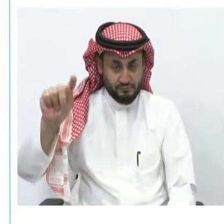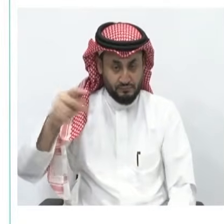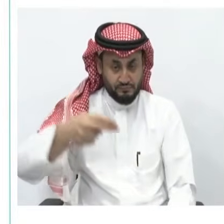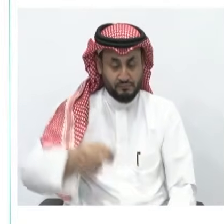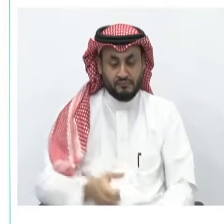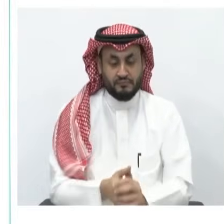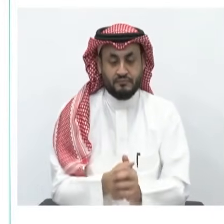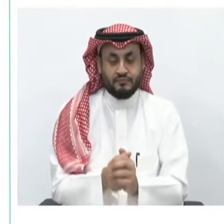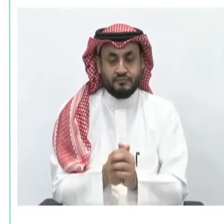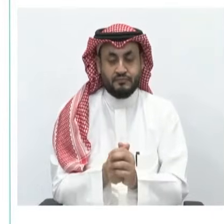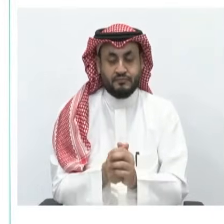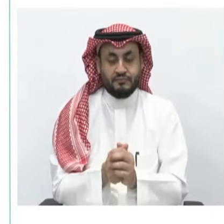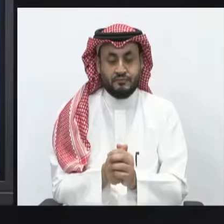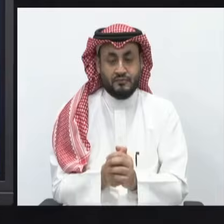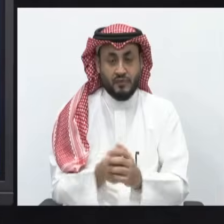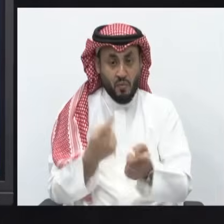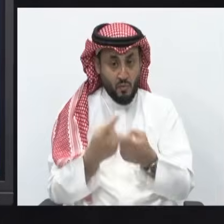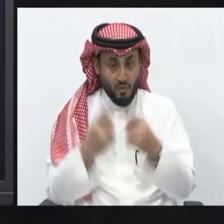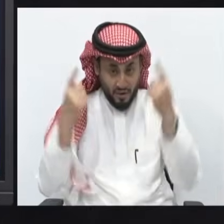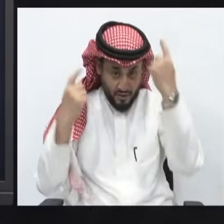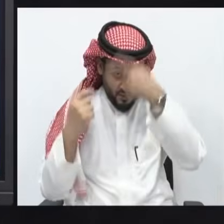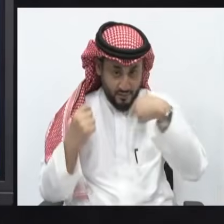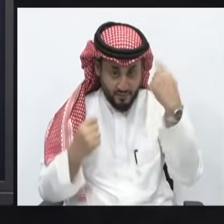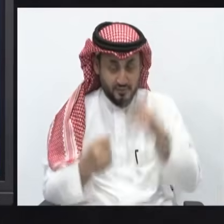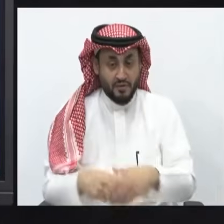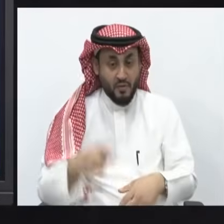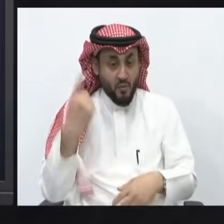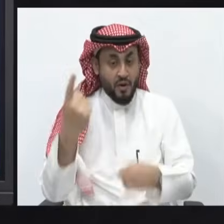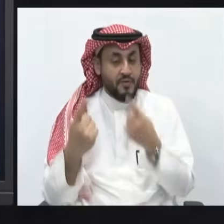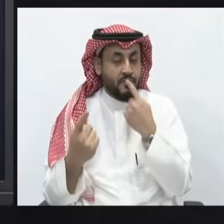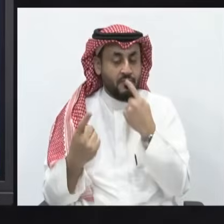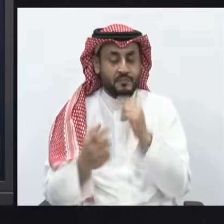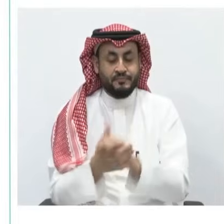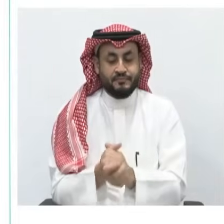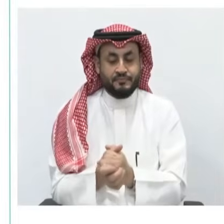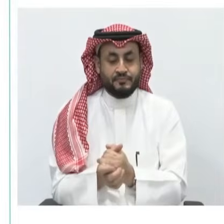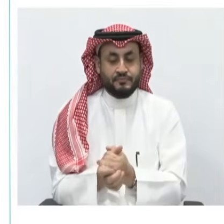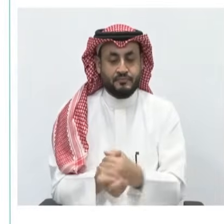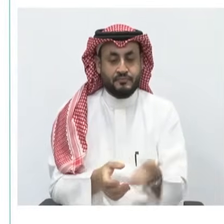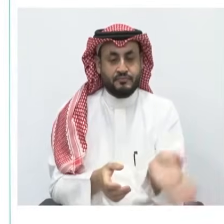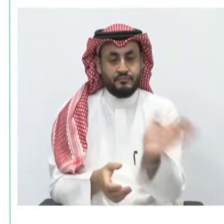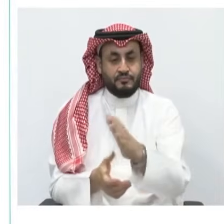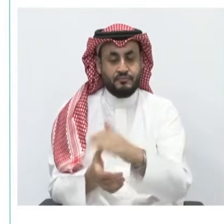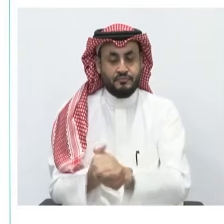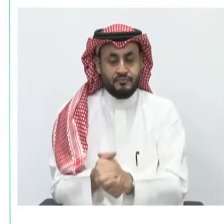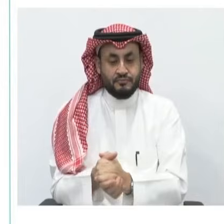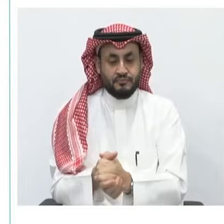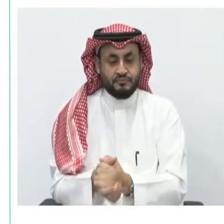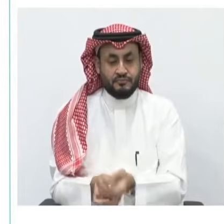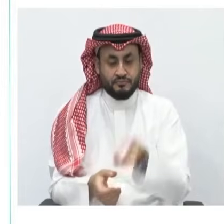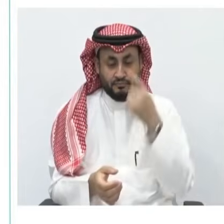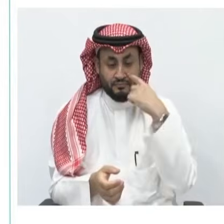head, 1 mouth. 1 head and 1 mouth. Excellent. Okay. Now,